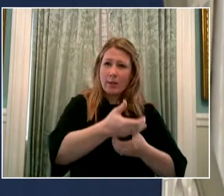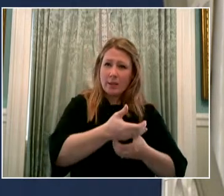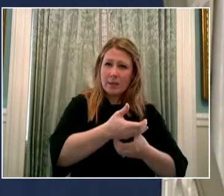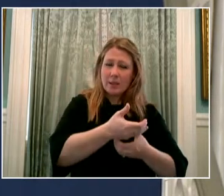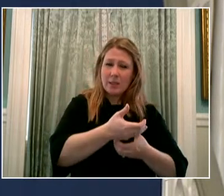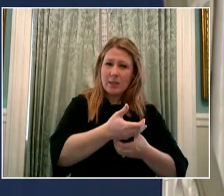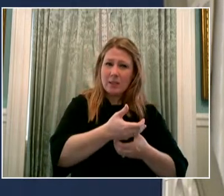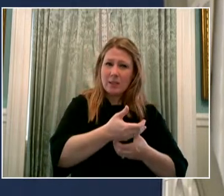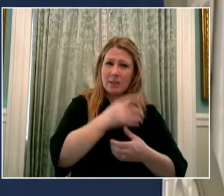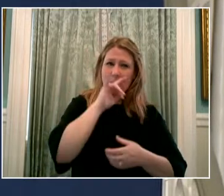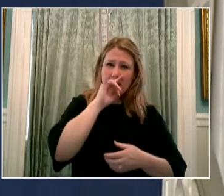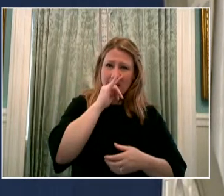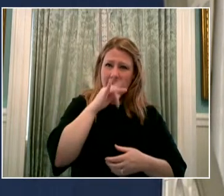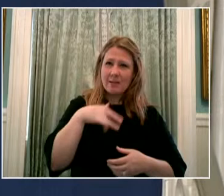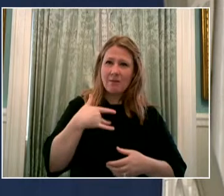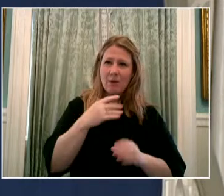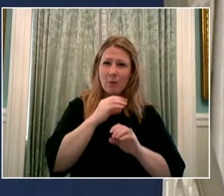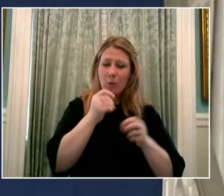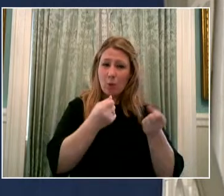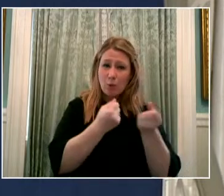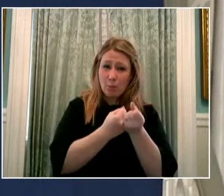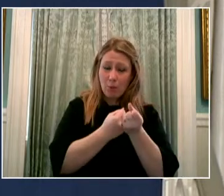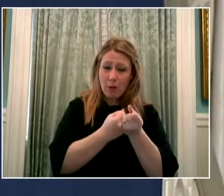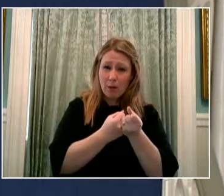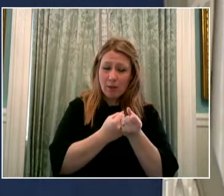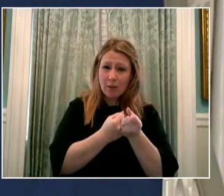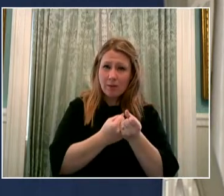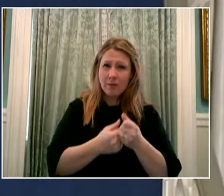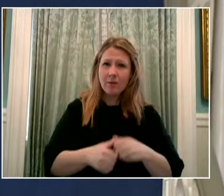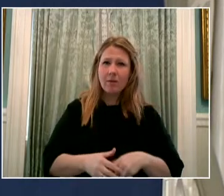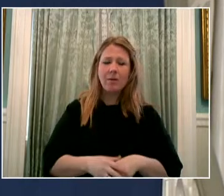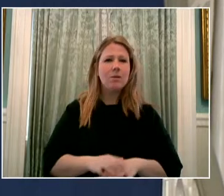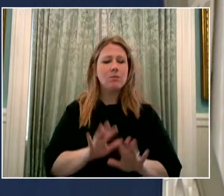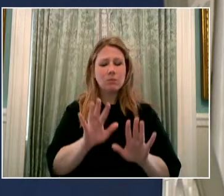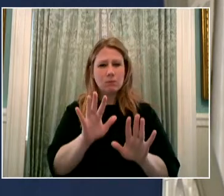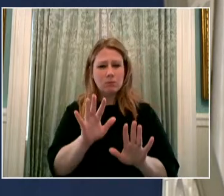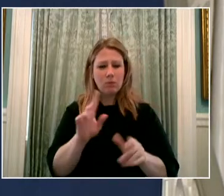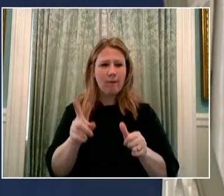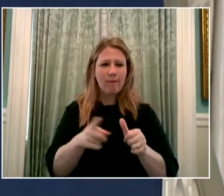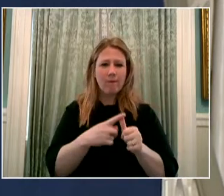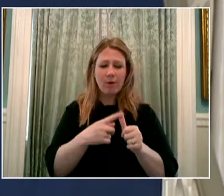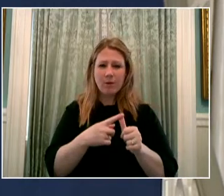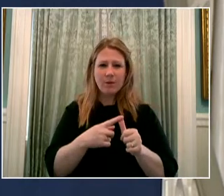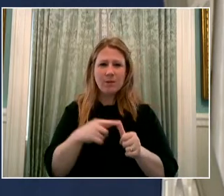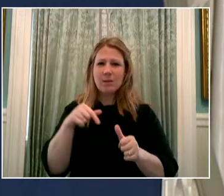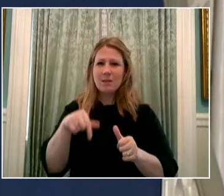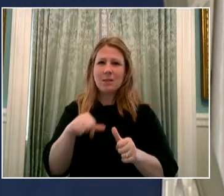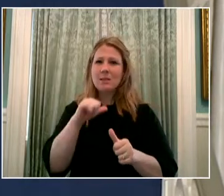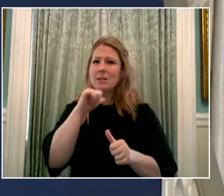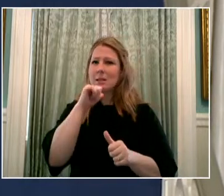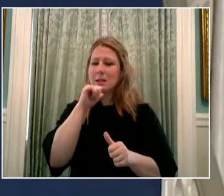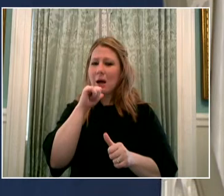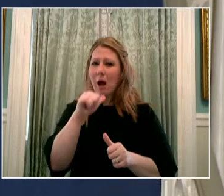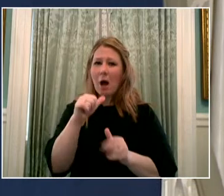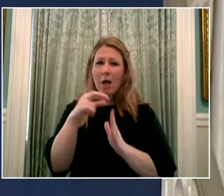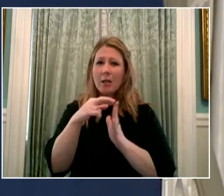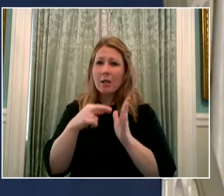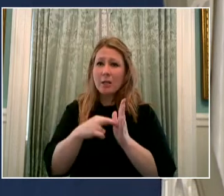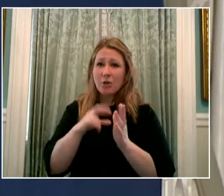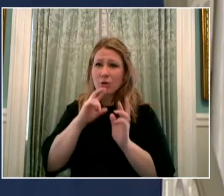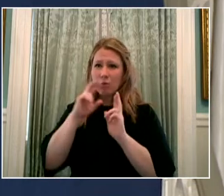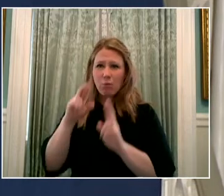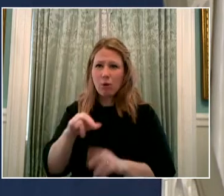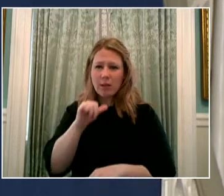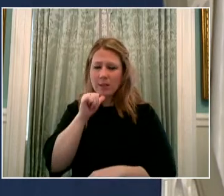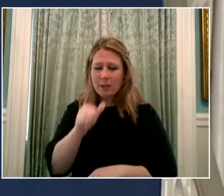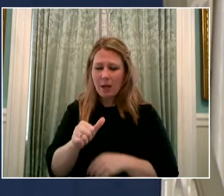support? Well, first of all, it's not unconditional support. I stated that there's an investigation that's turned over now to the police commissioner.